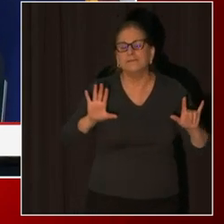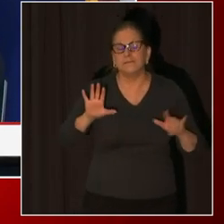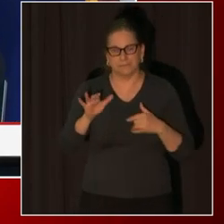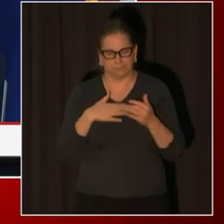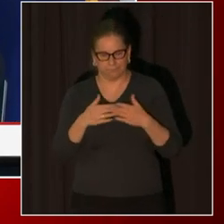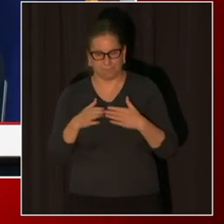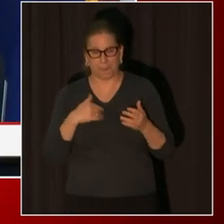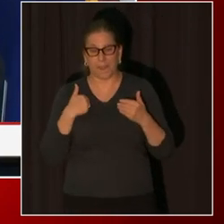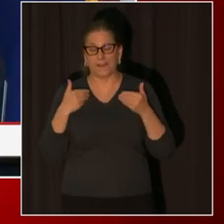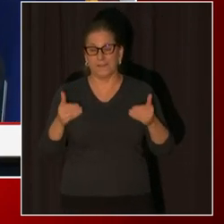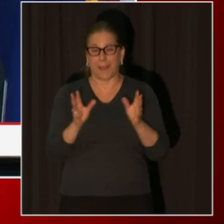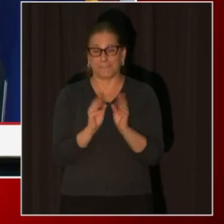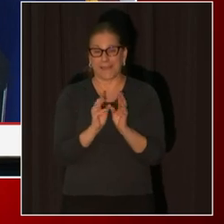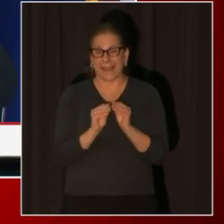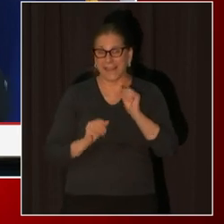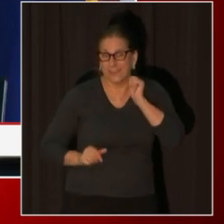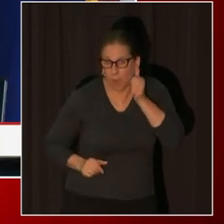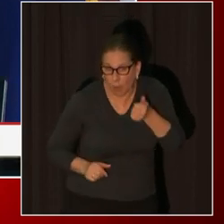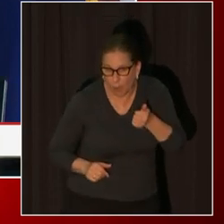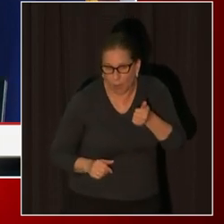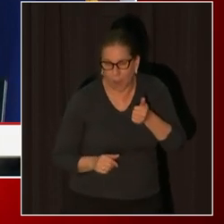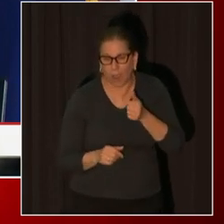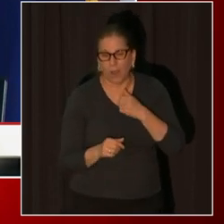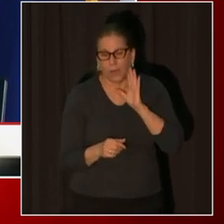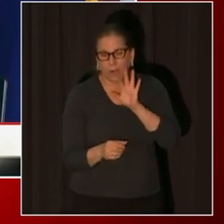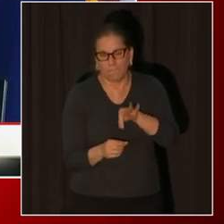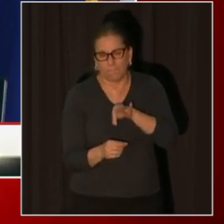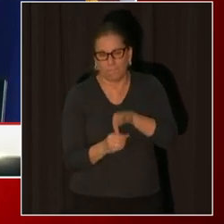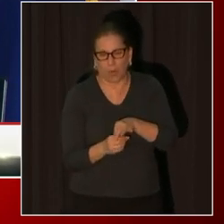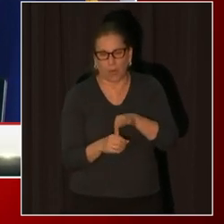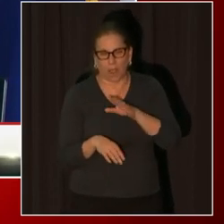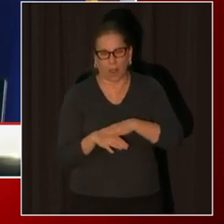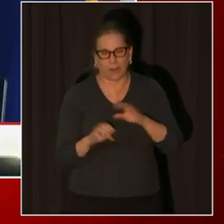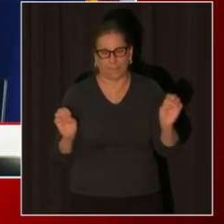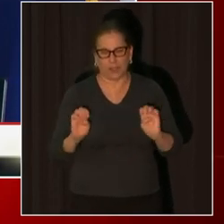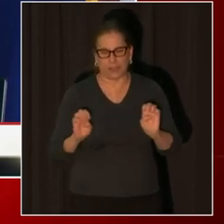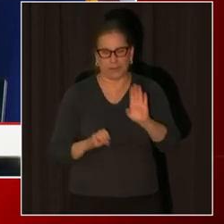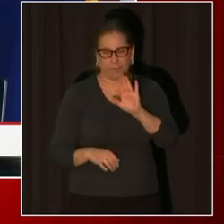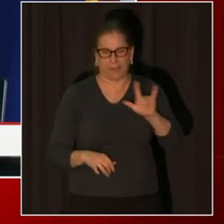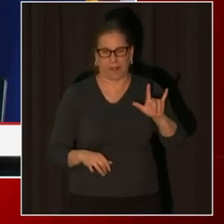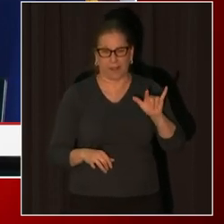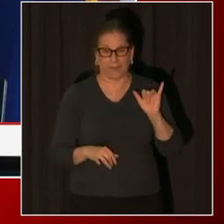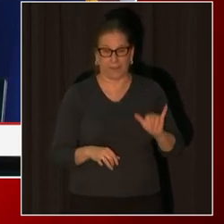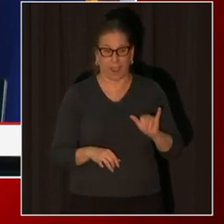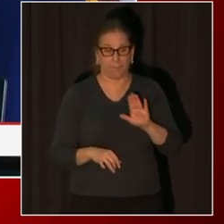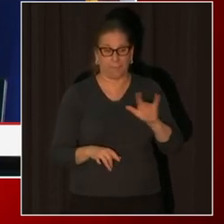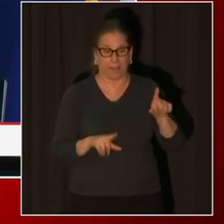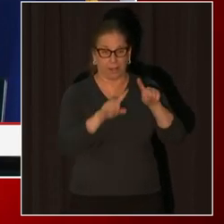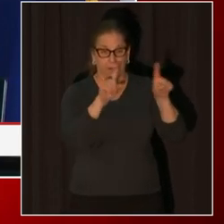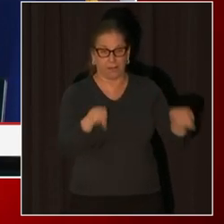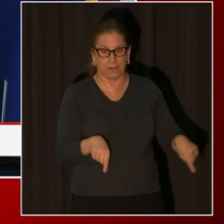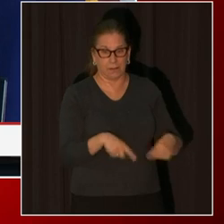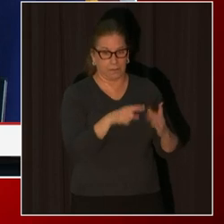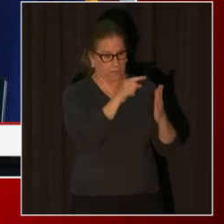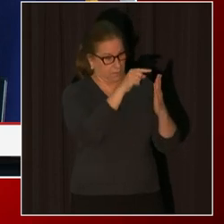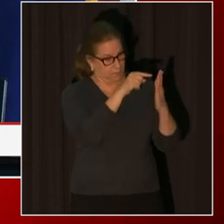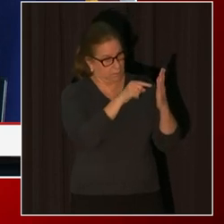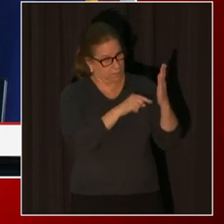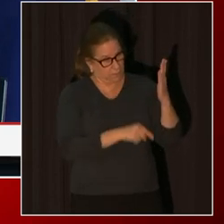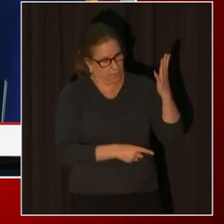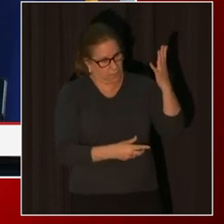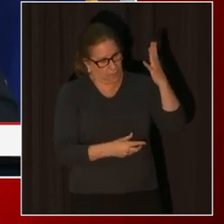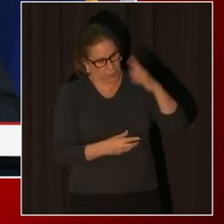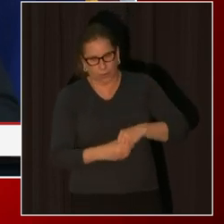bill that actually consolidates and does some polishing to the emergency bills the council's previously